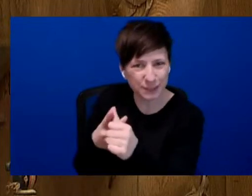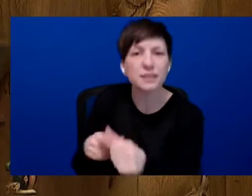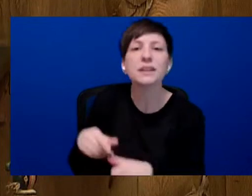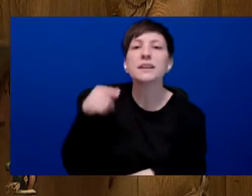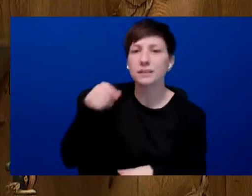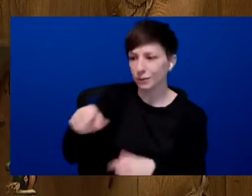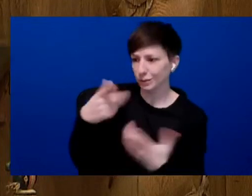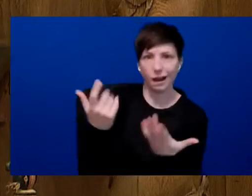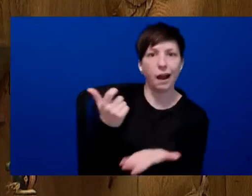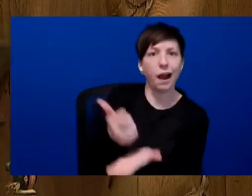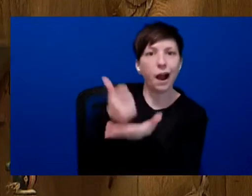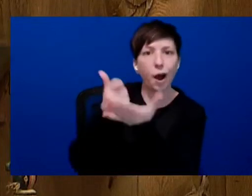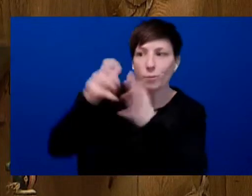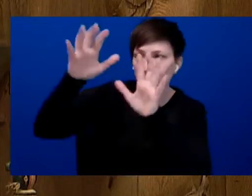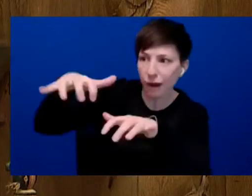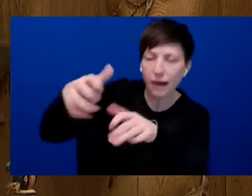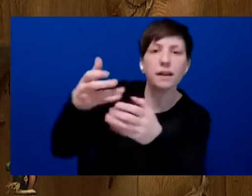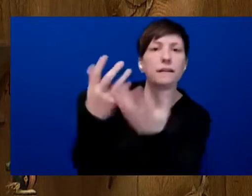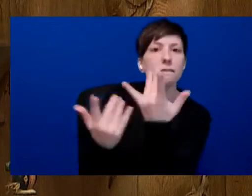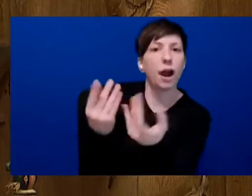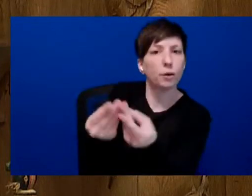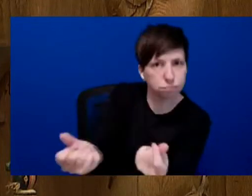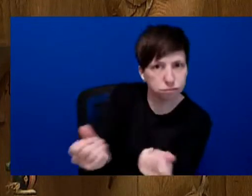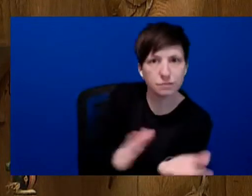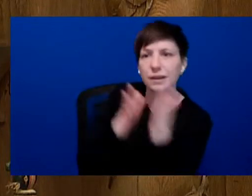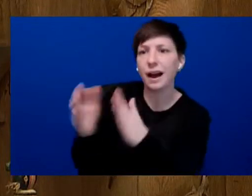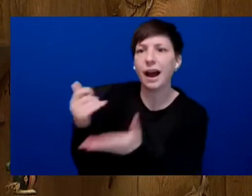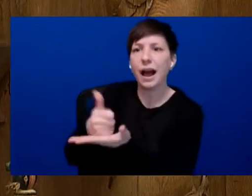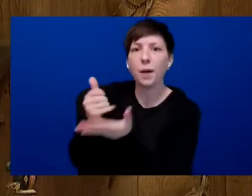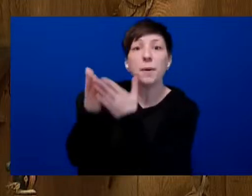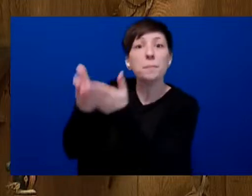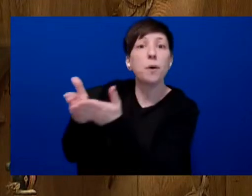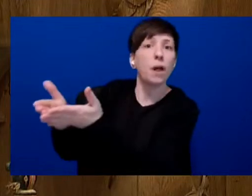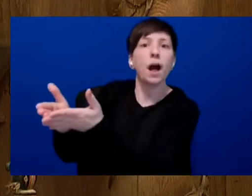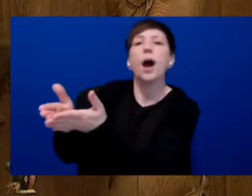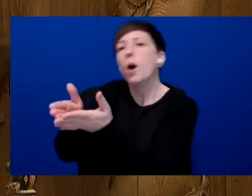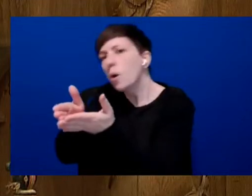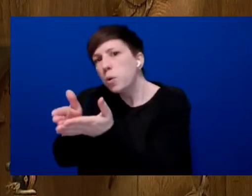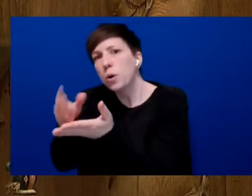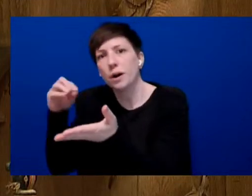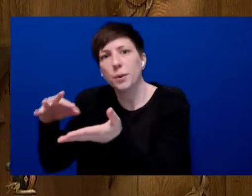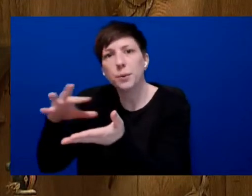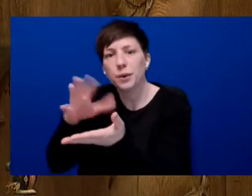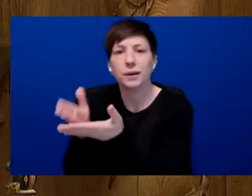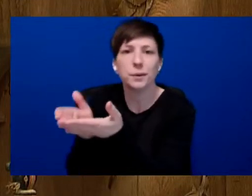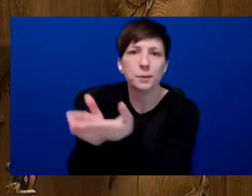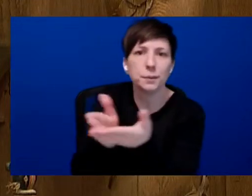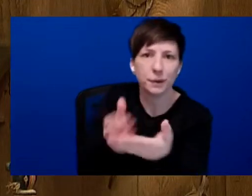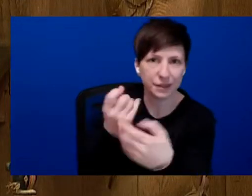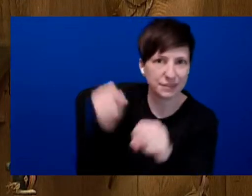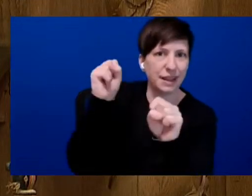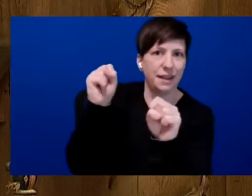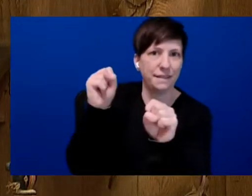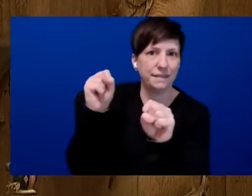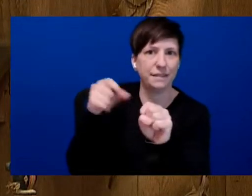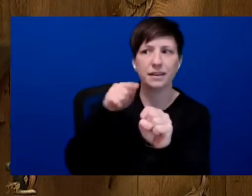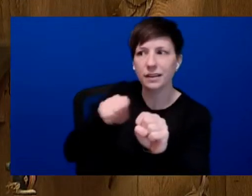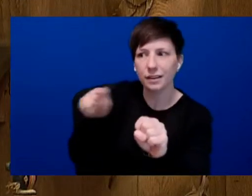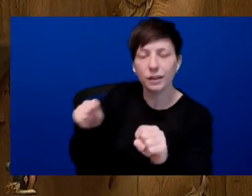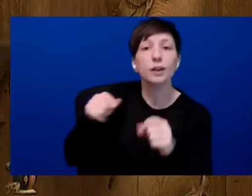to the riverbank." In many ways, the story of the dragon is like the story of BC over the last few